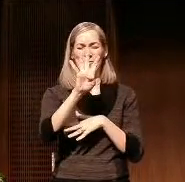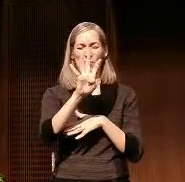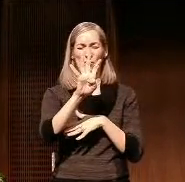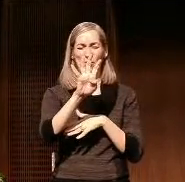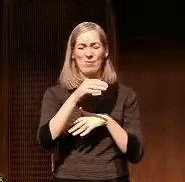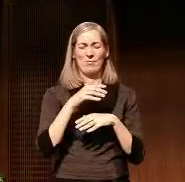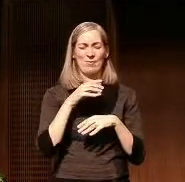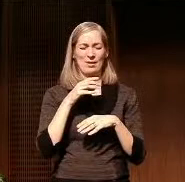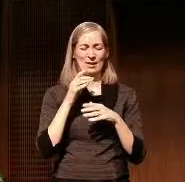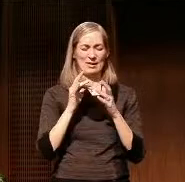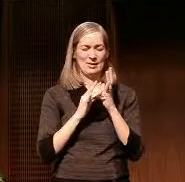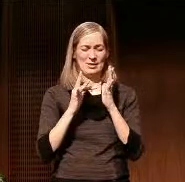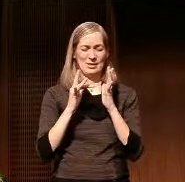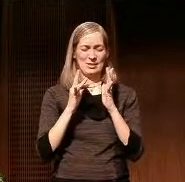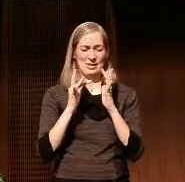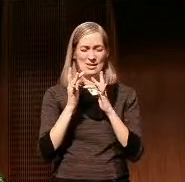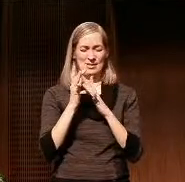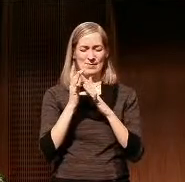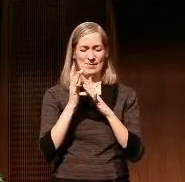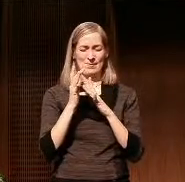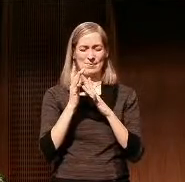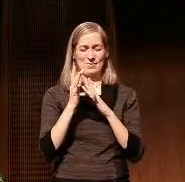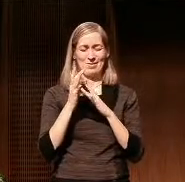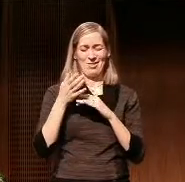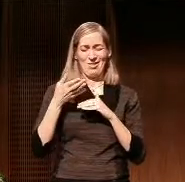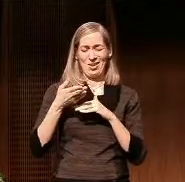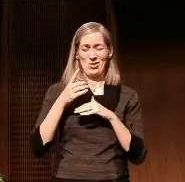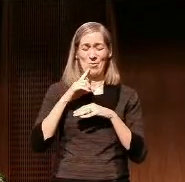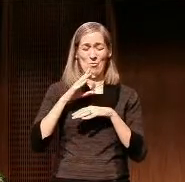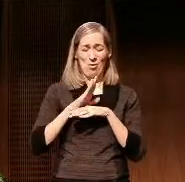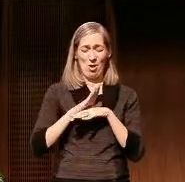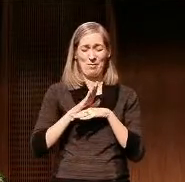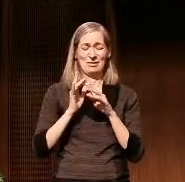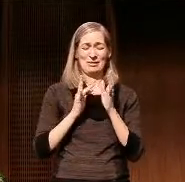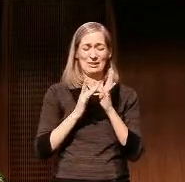a promise that Jesus is coming back.